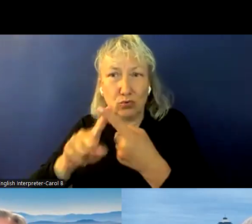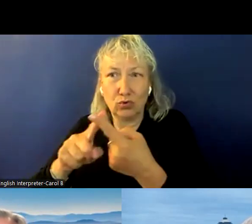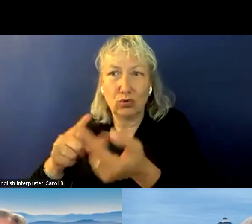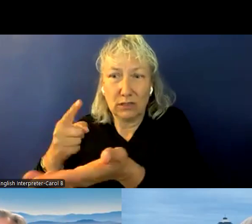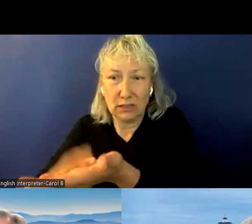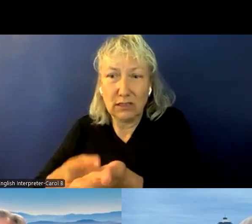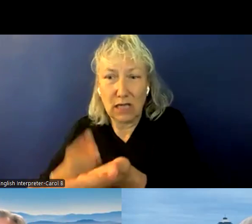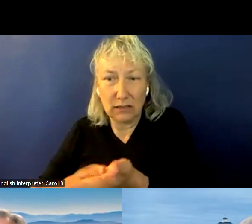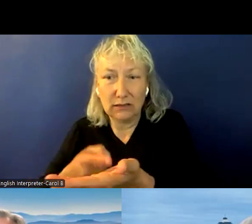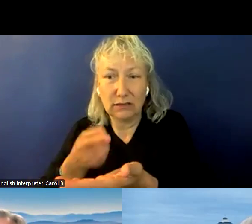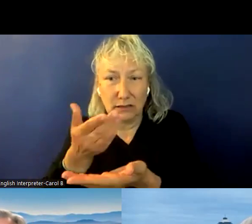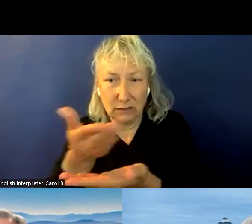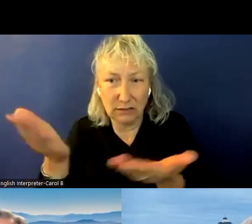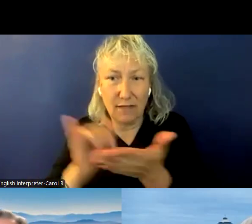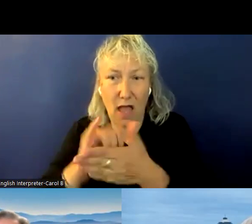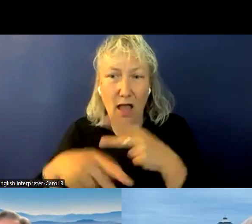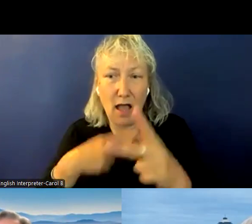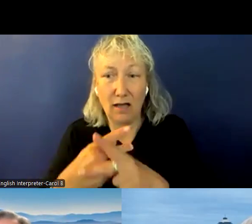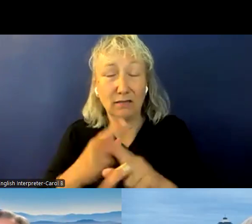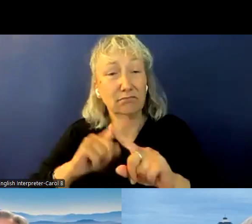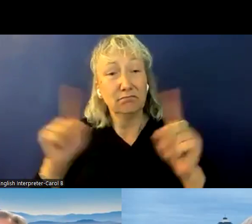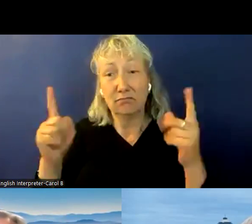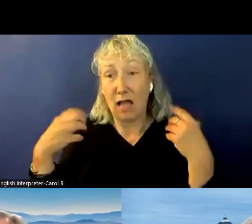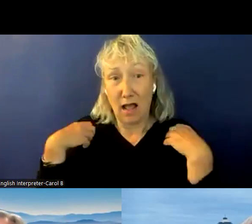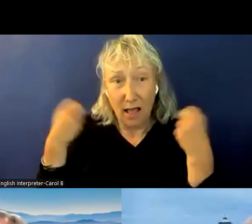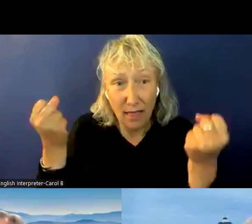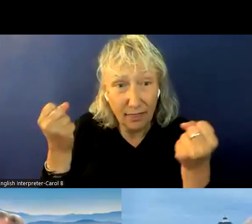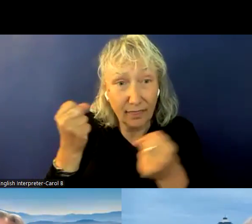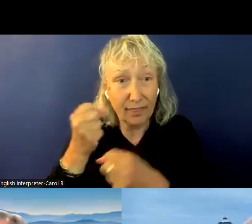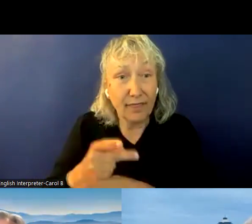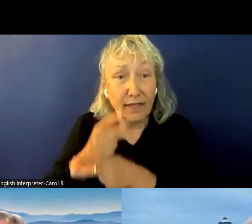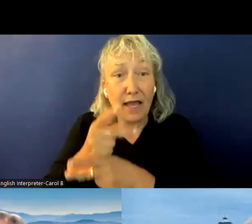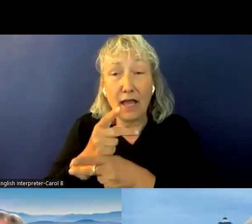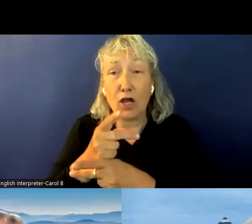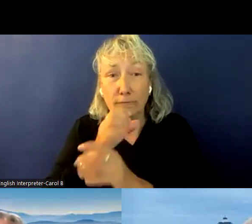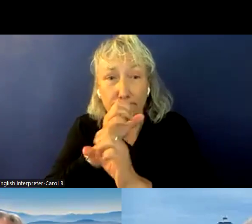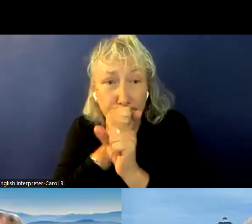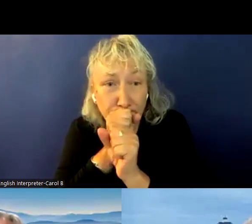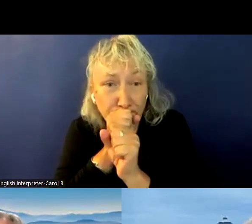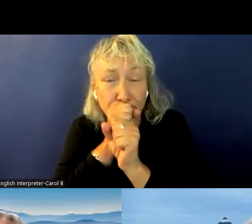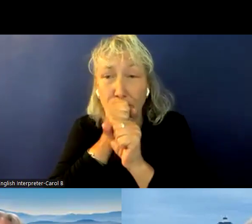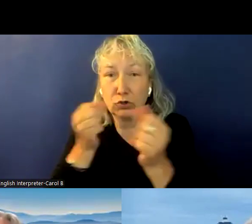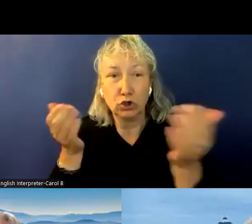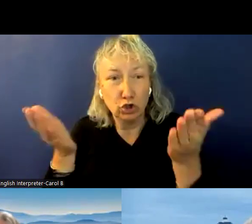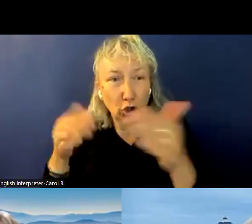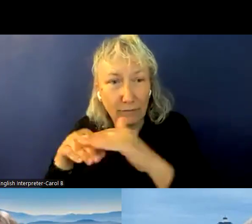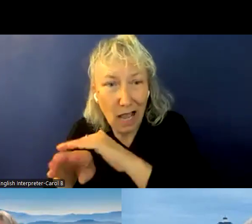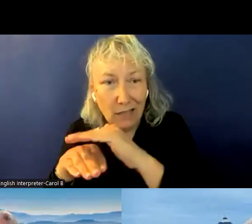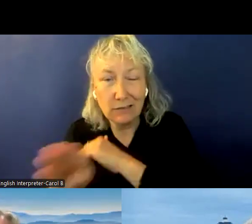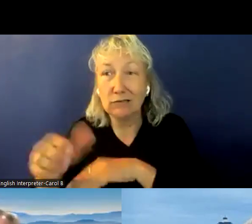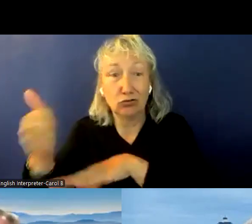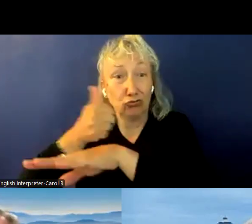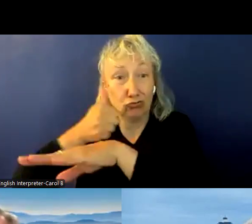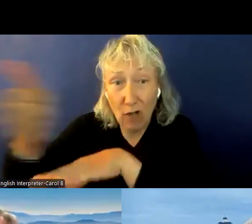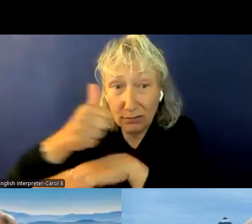also, other areas, healthcare, access to services, confidentiality, access to